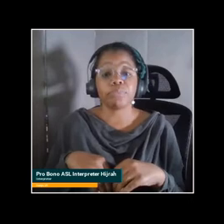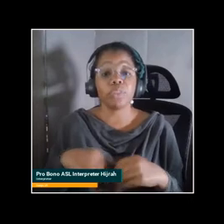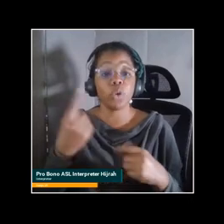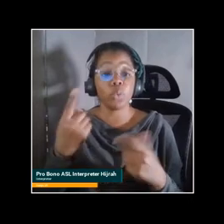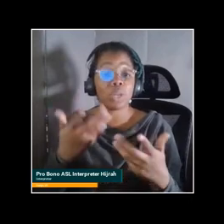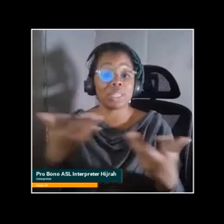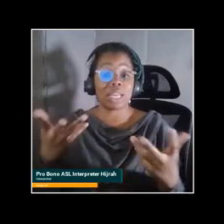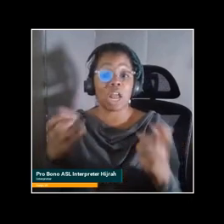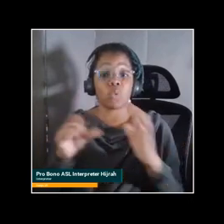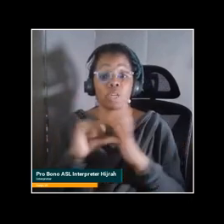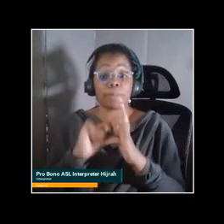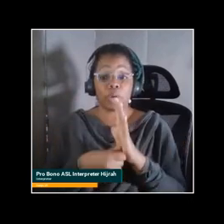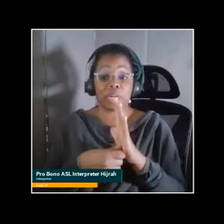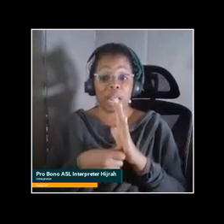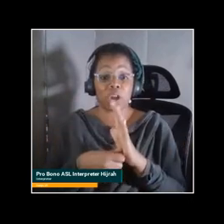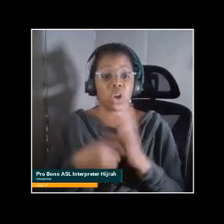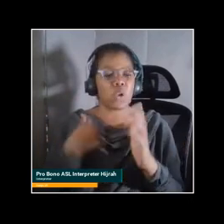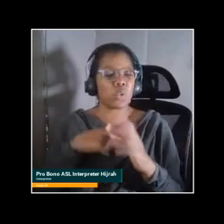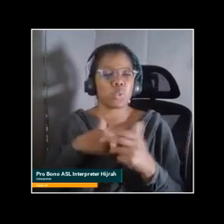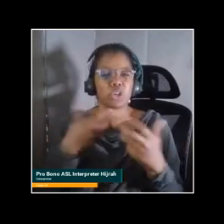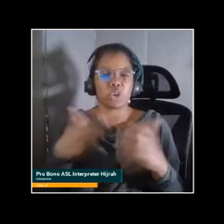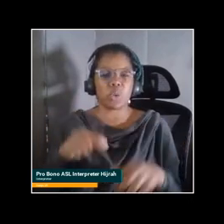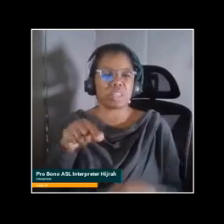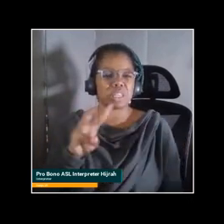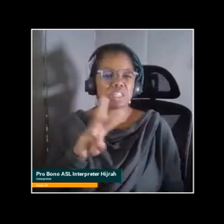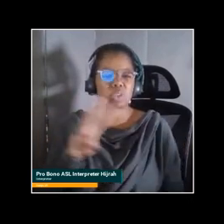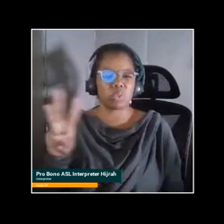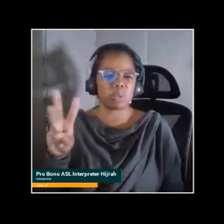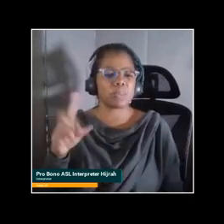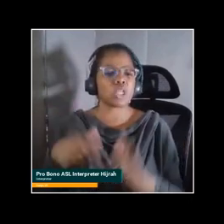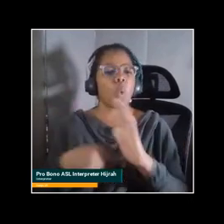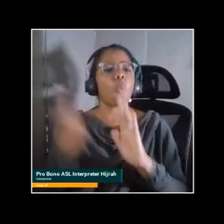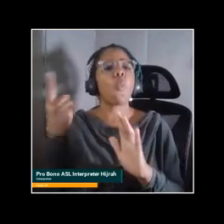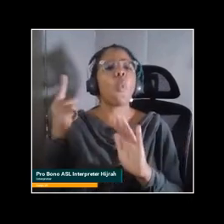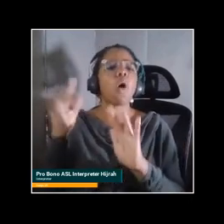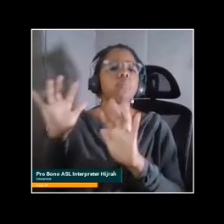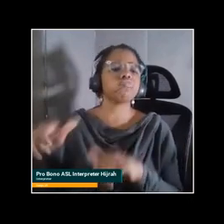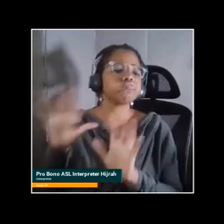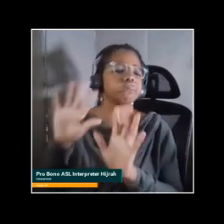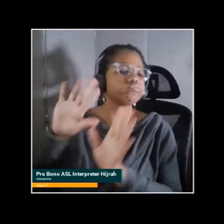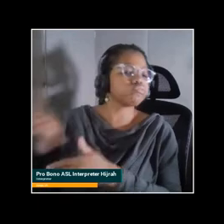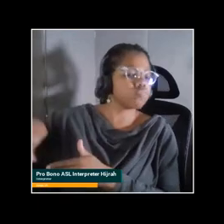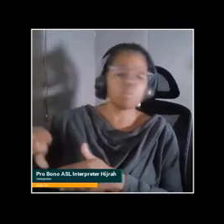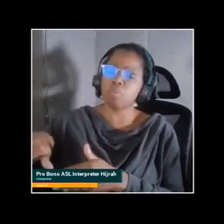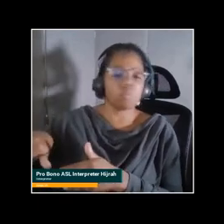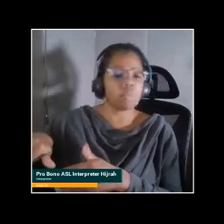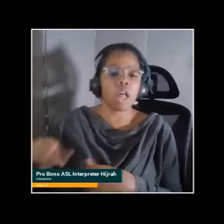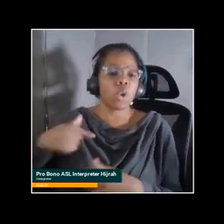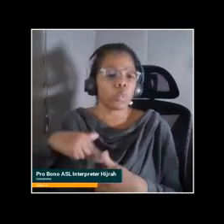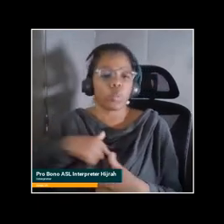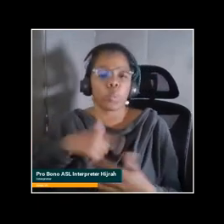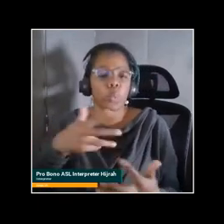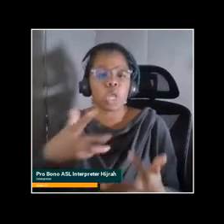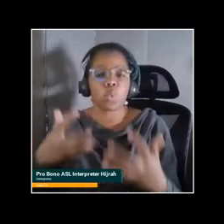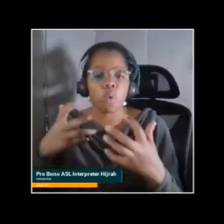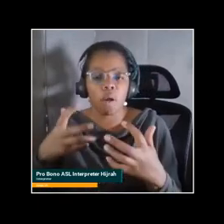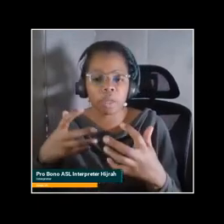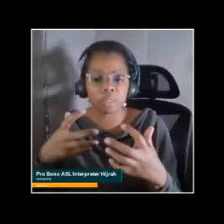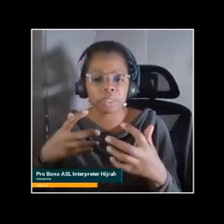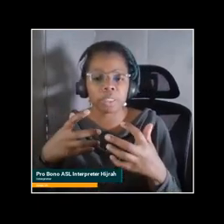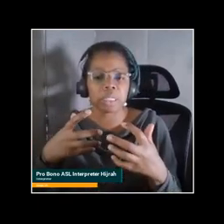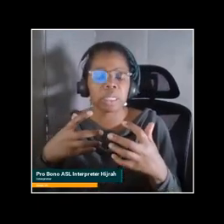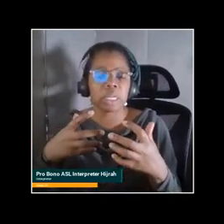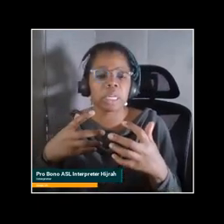to point out is that we don't want this website as a one-time experience. We really want to make sure that it